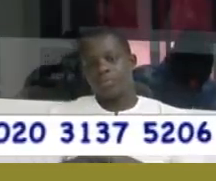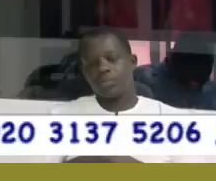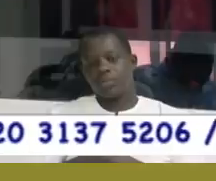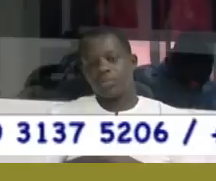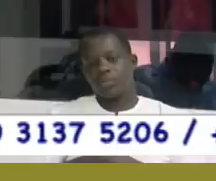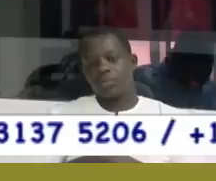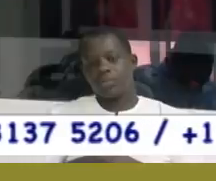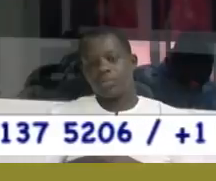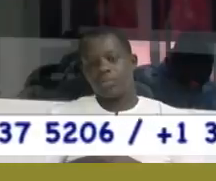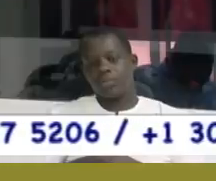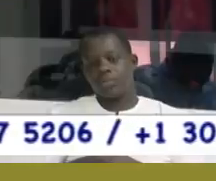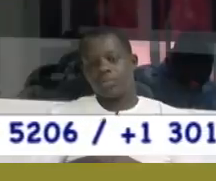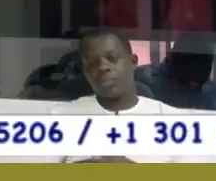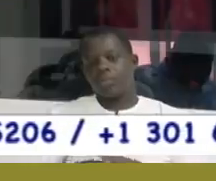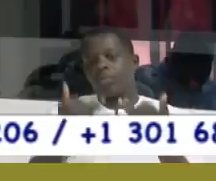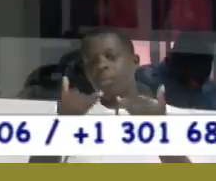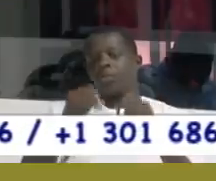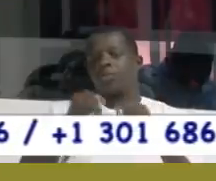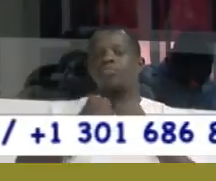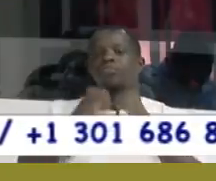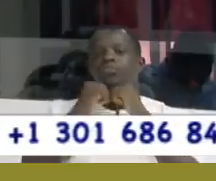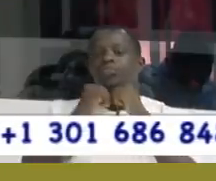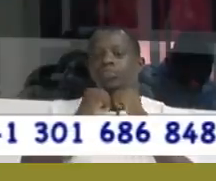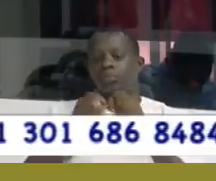Sabali's naming ceremony came